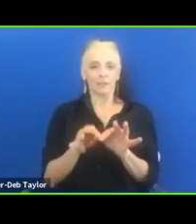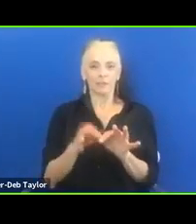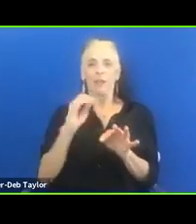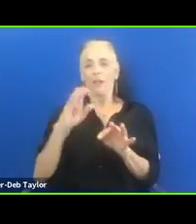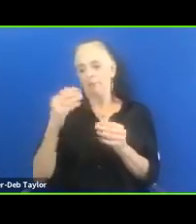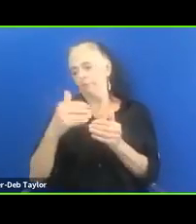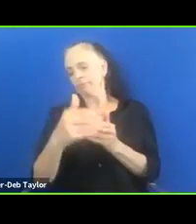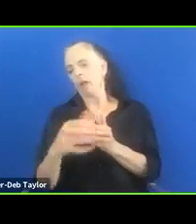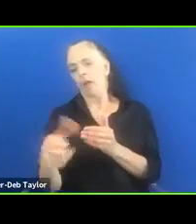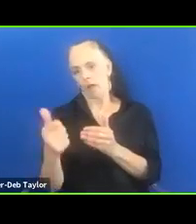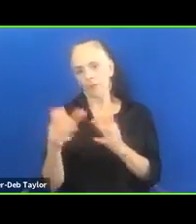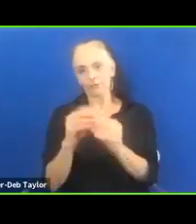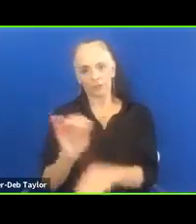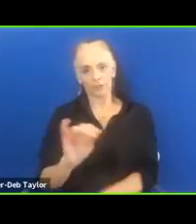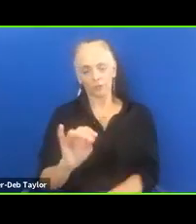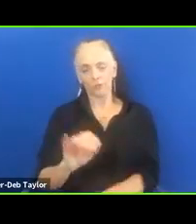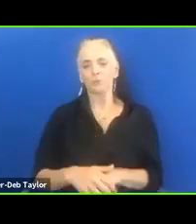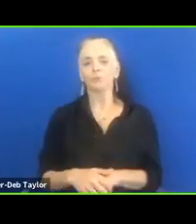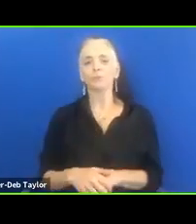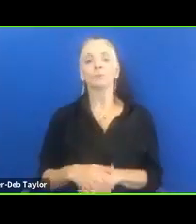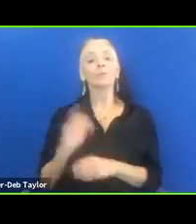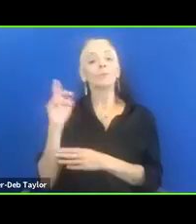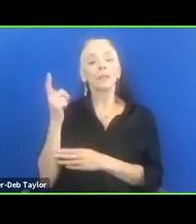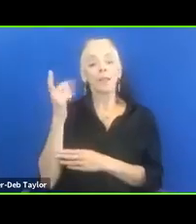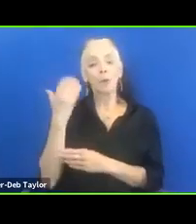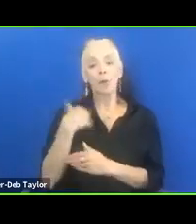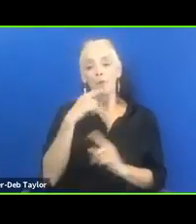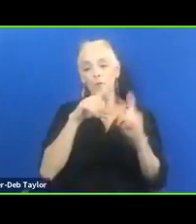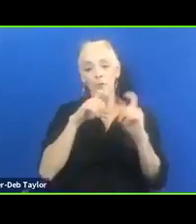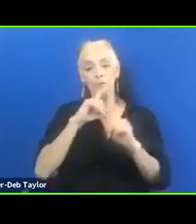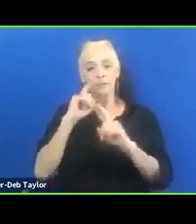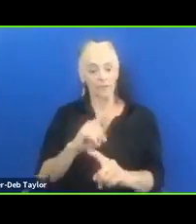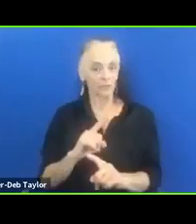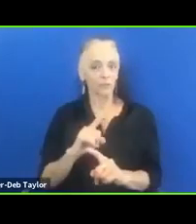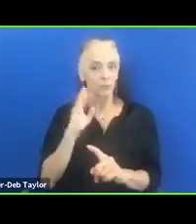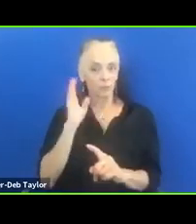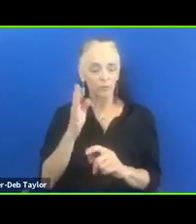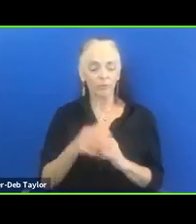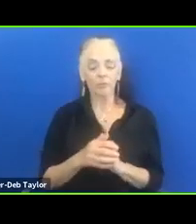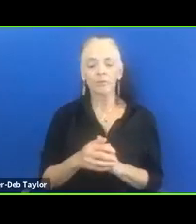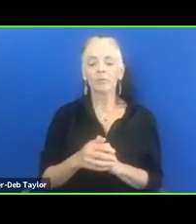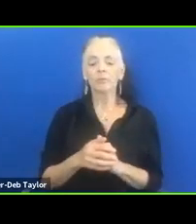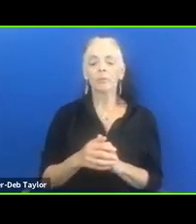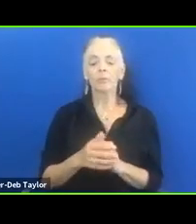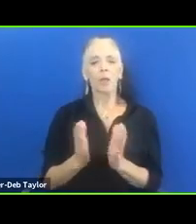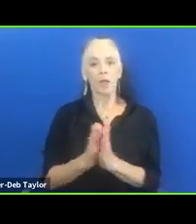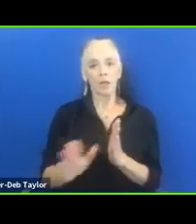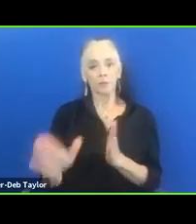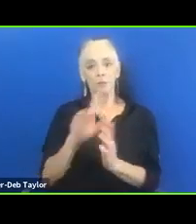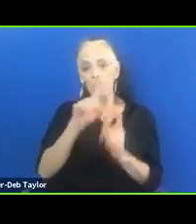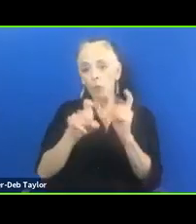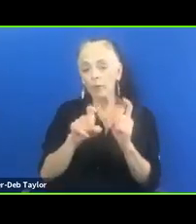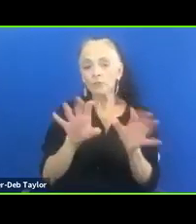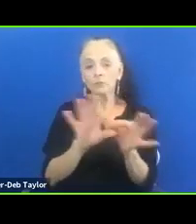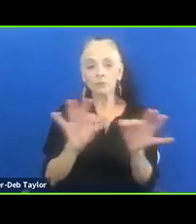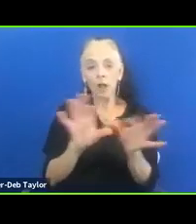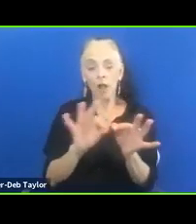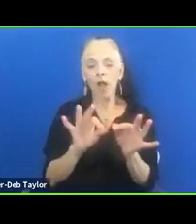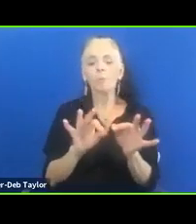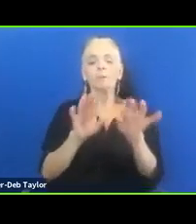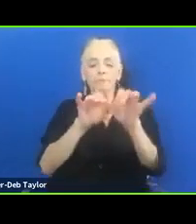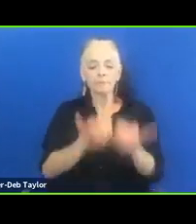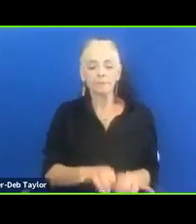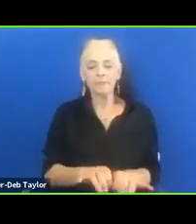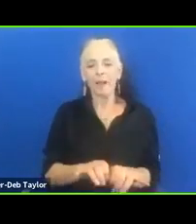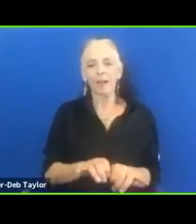Later on in our session, we'll be having a Q&A section. We ask that question and comments go into the Q&A box at the bottom